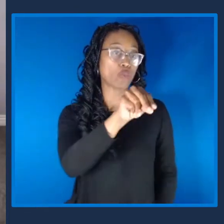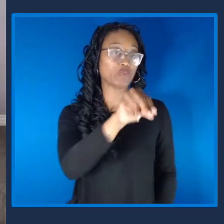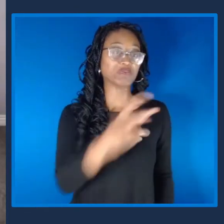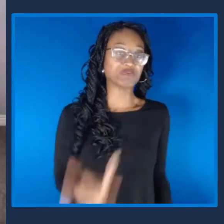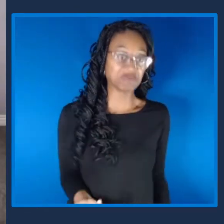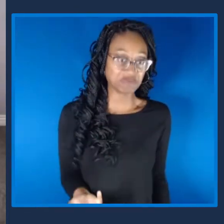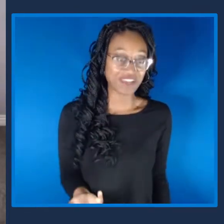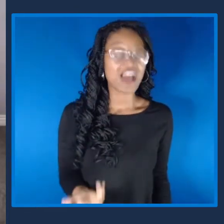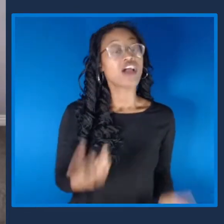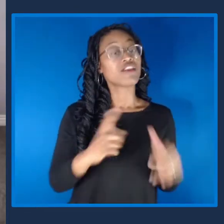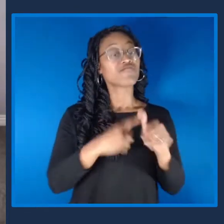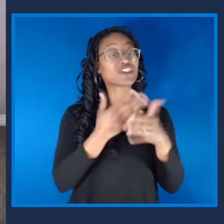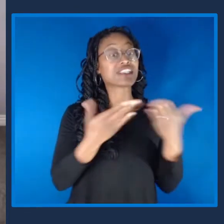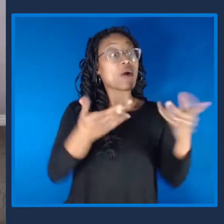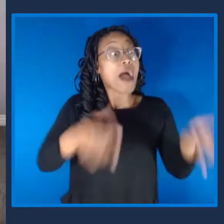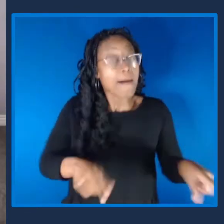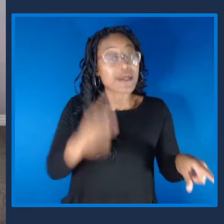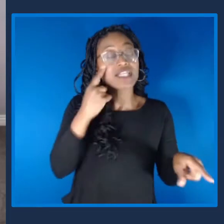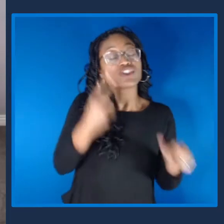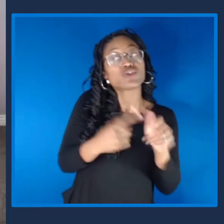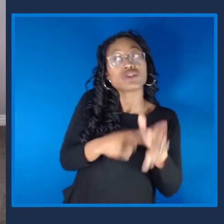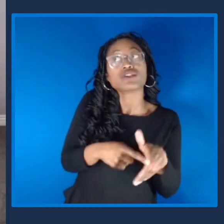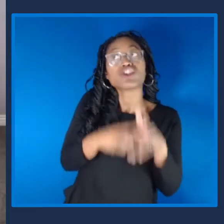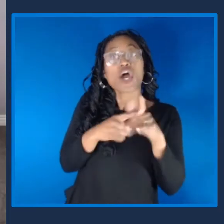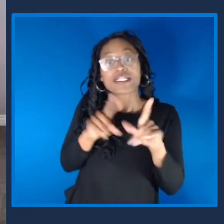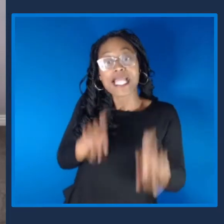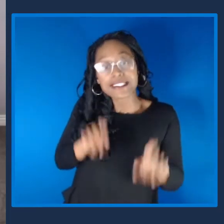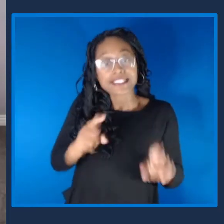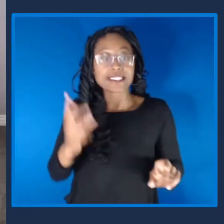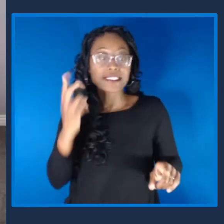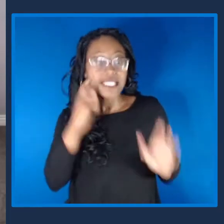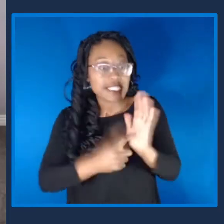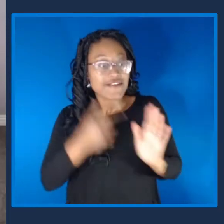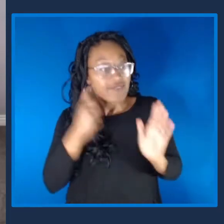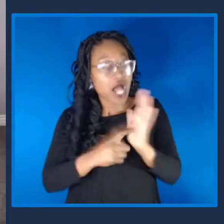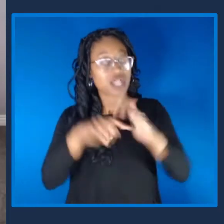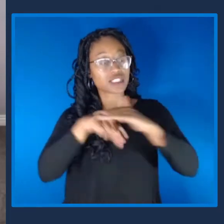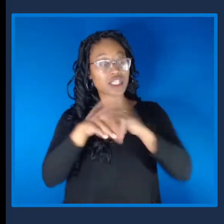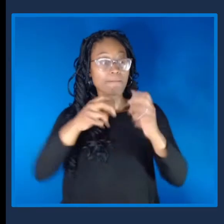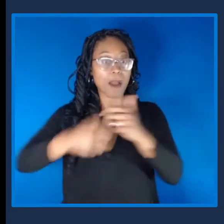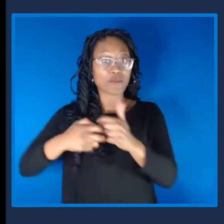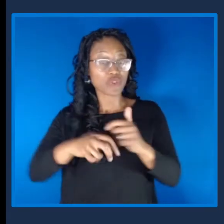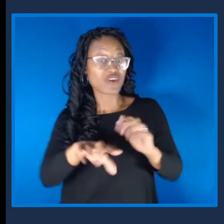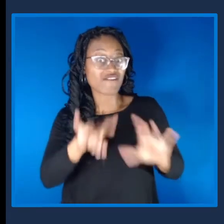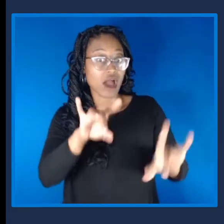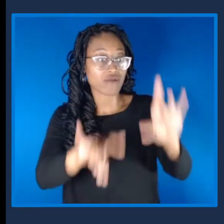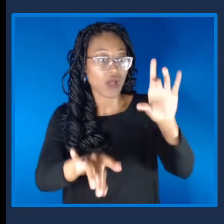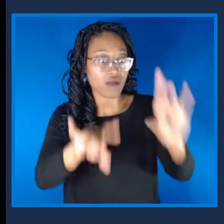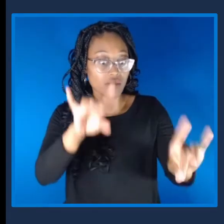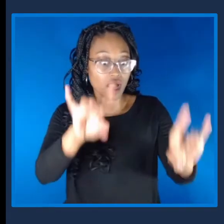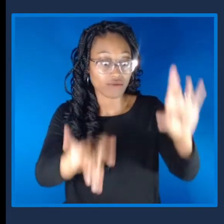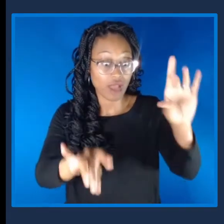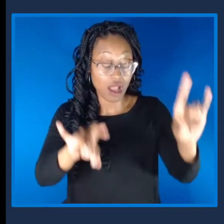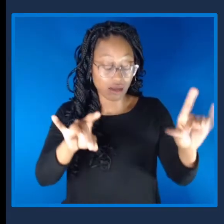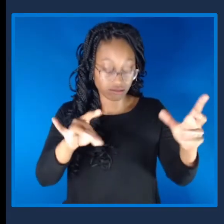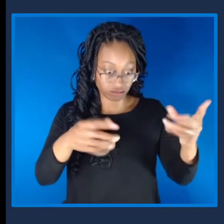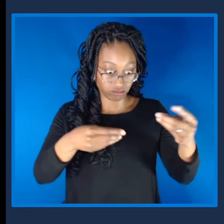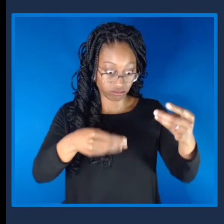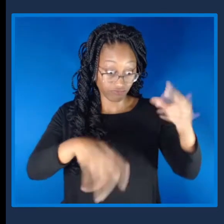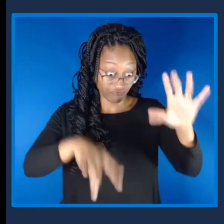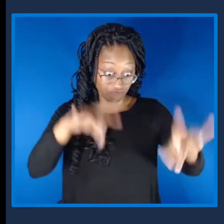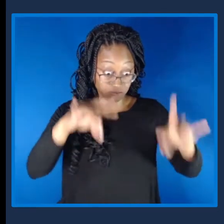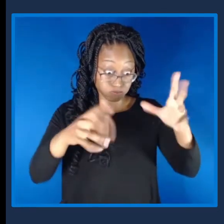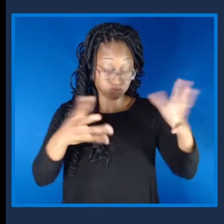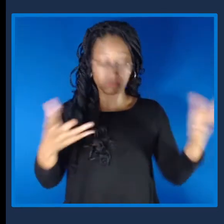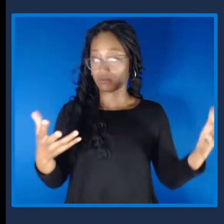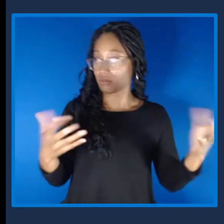begin testing to try and identify accessibility issues is that you'll find them, lots of them. And you'll realize that this very cool product